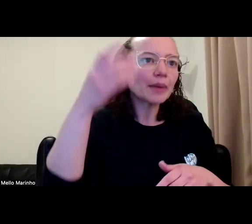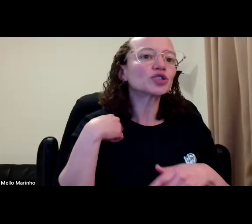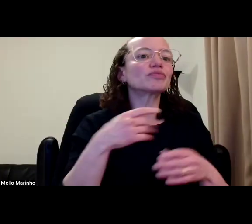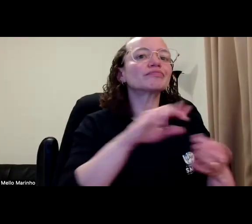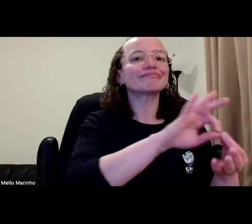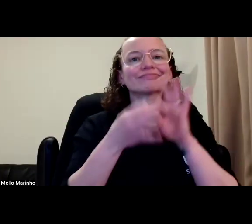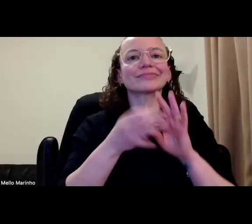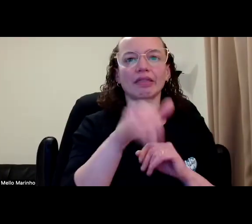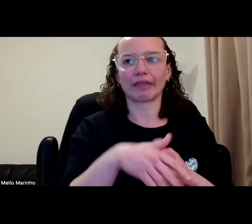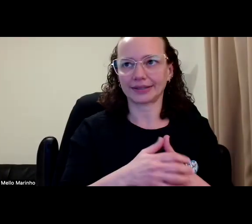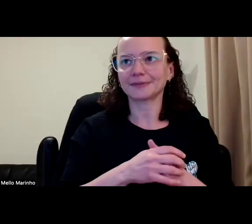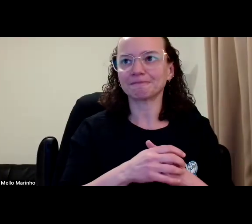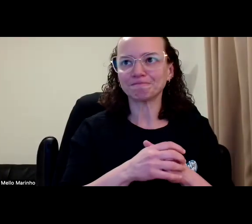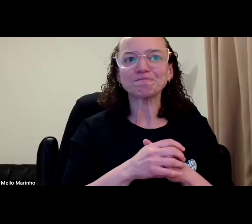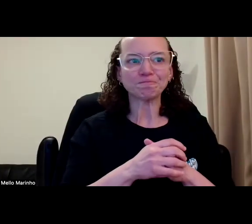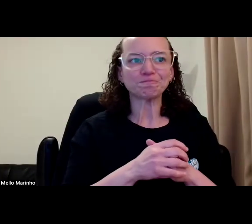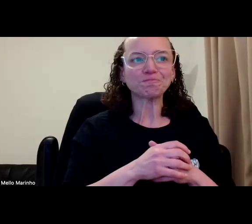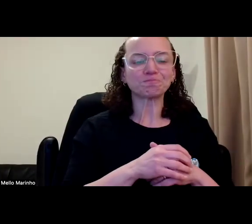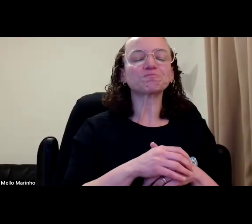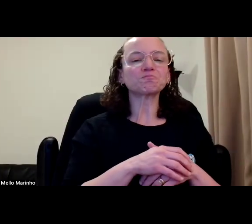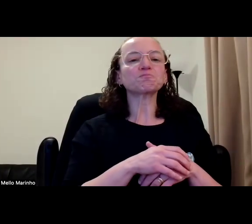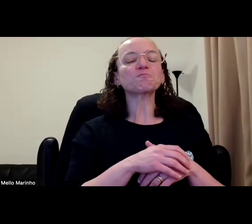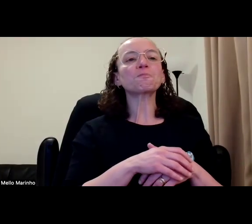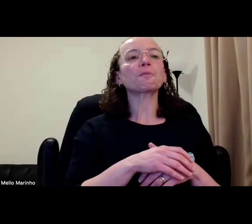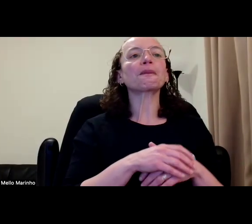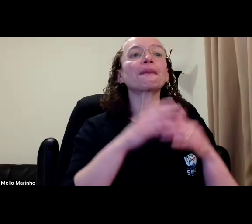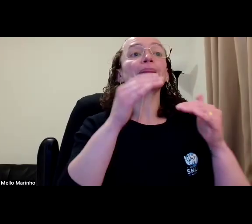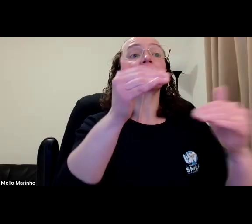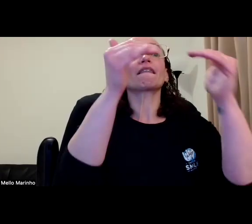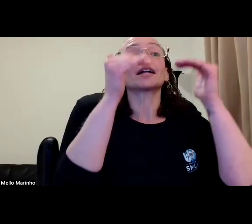So you have the basic concepts here that you can interpret.